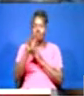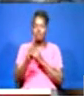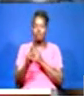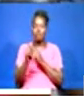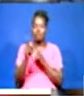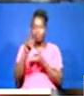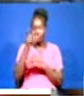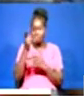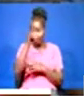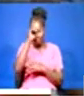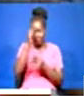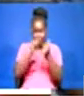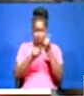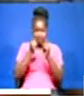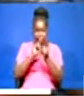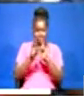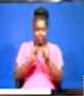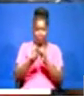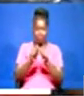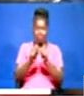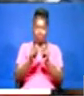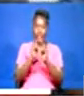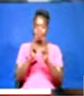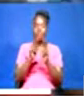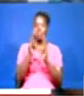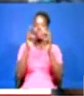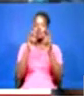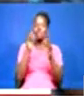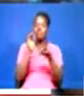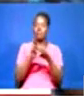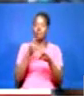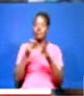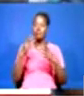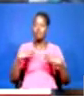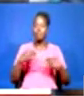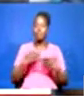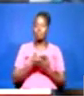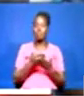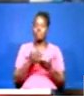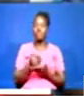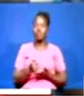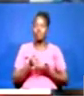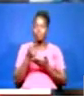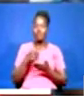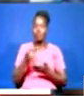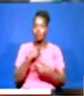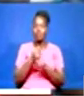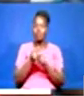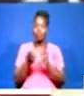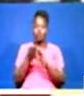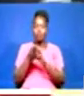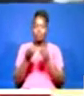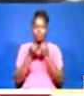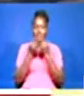file daily reports in our office on issues affecting our people. This will enable us to make quick